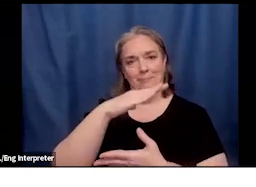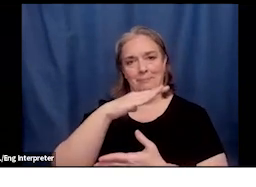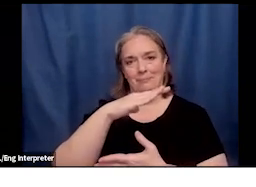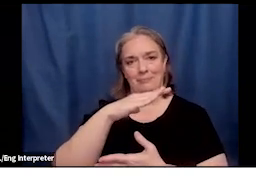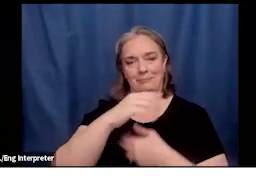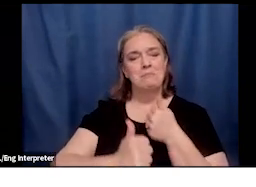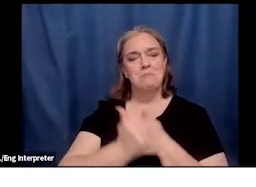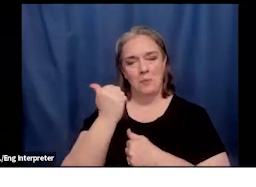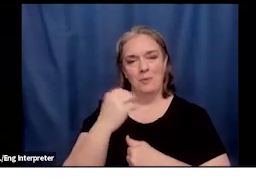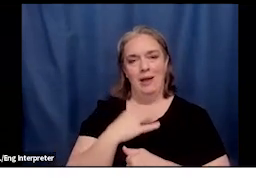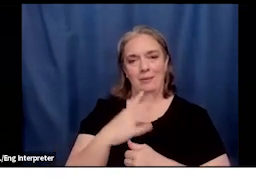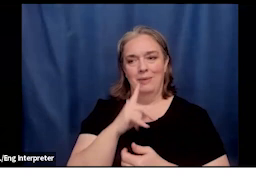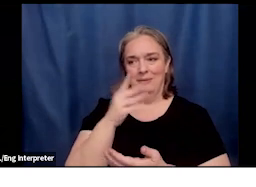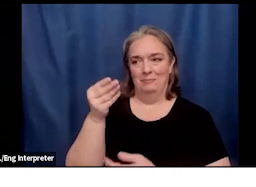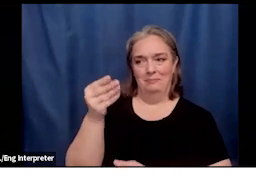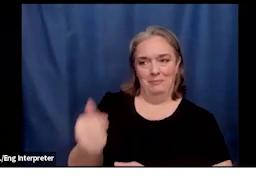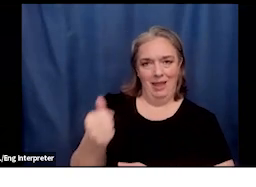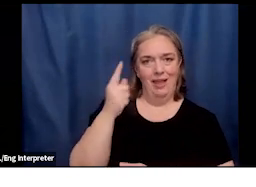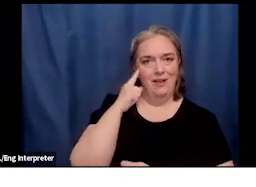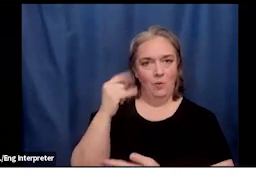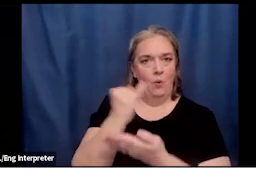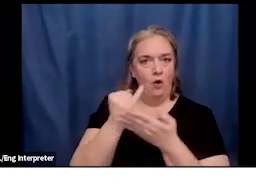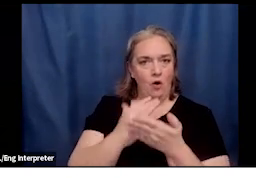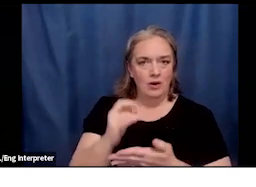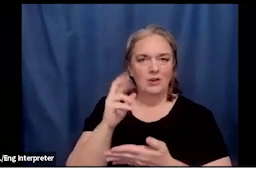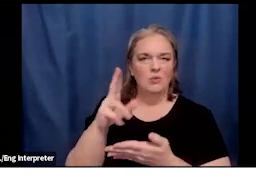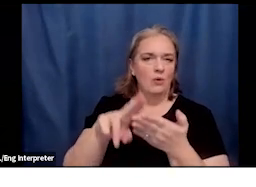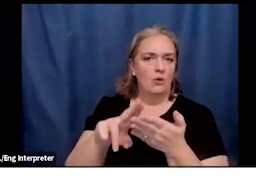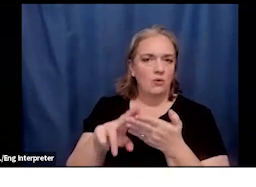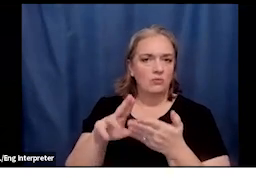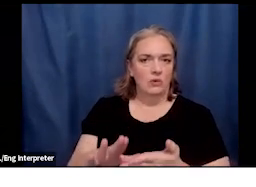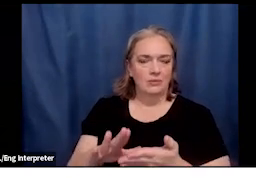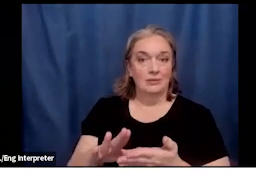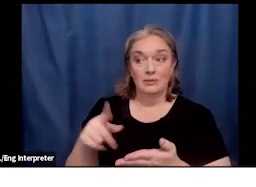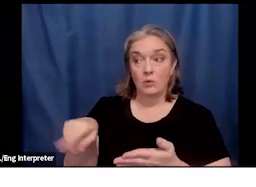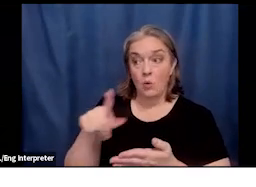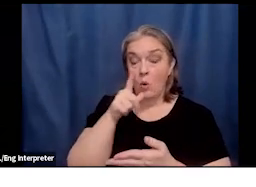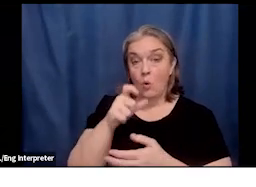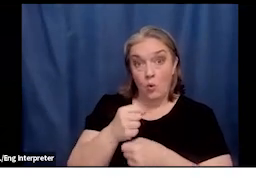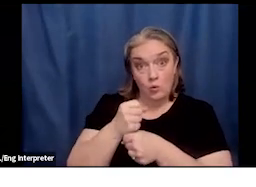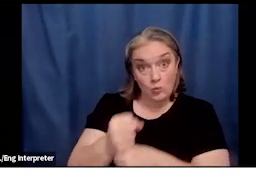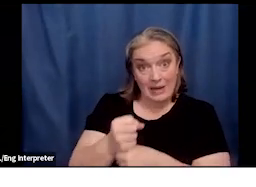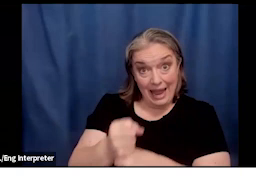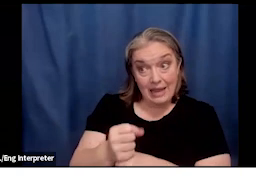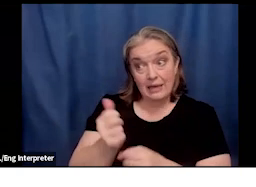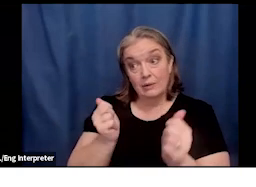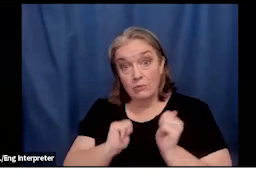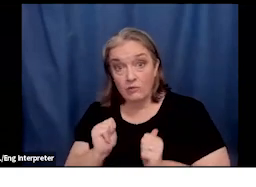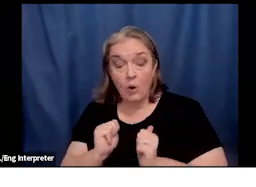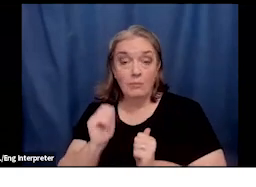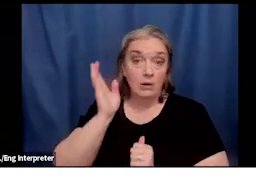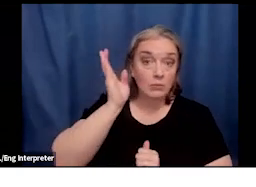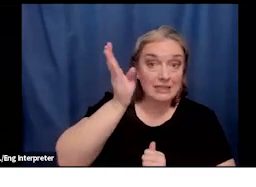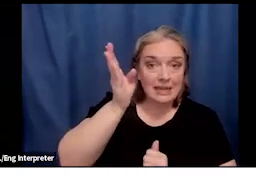most applicants is artist or contractors fees. So thinking about paying those who are creating, performing, or presenting parts